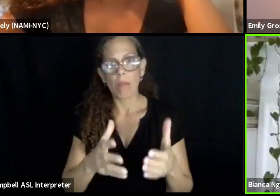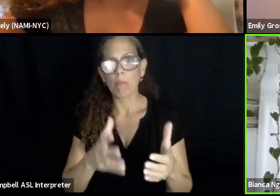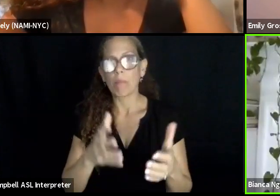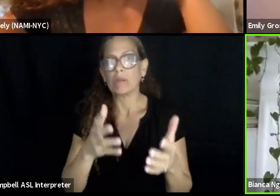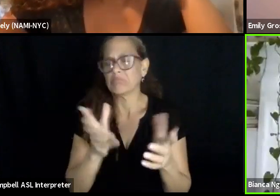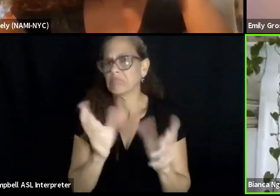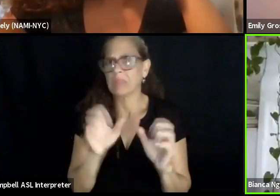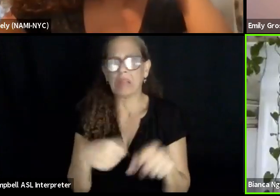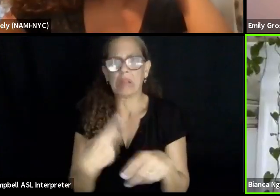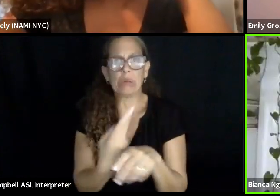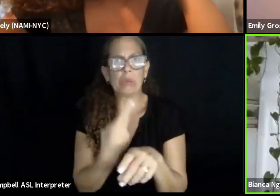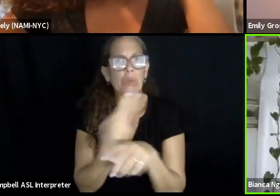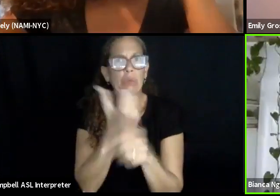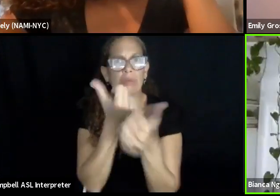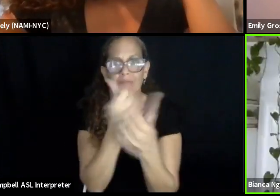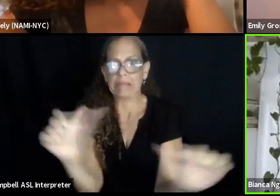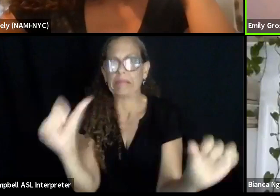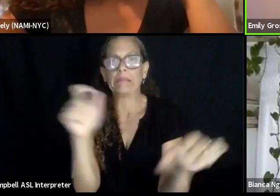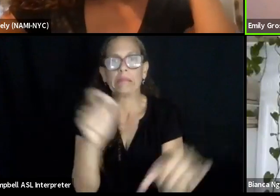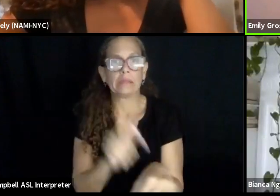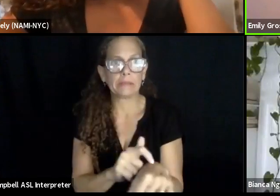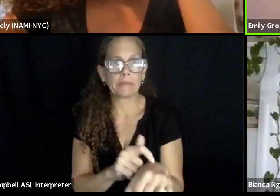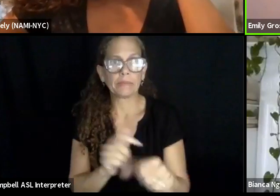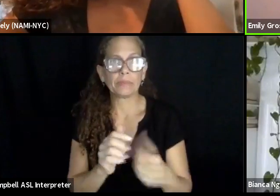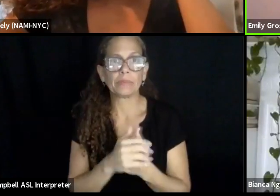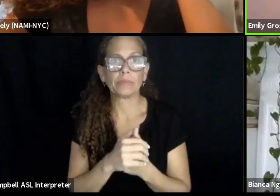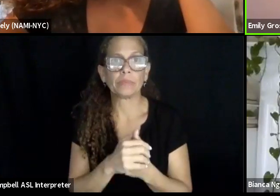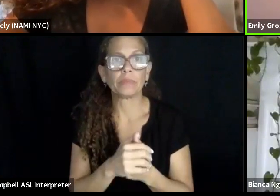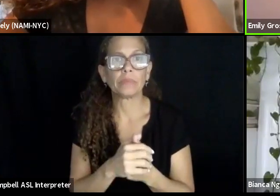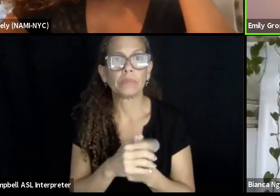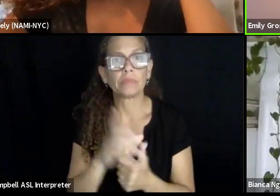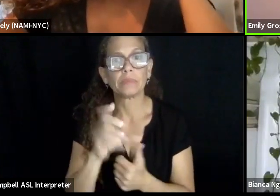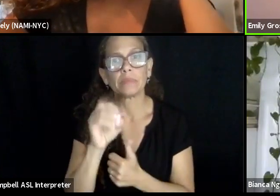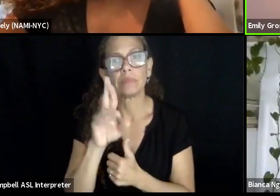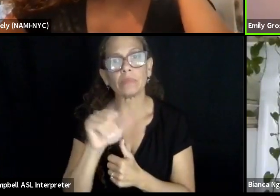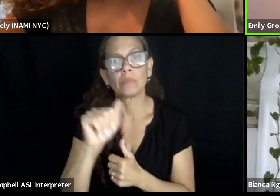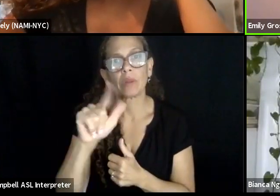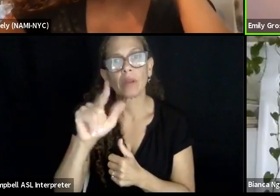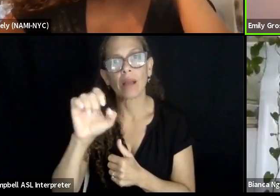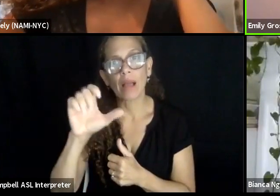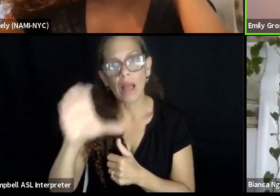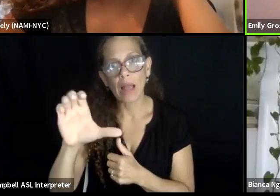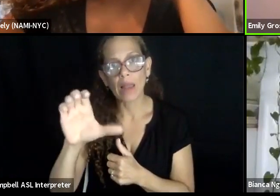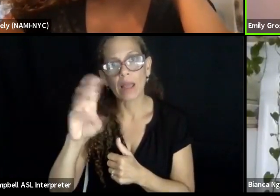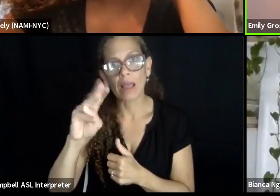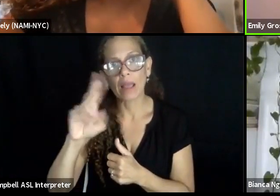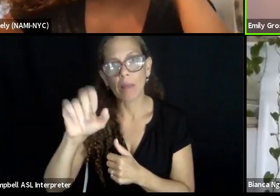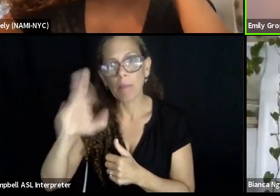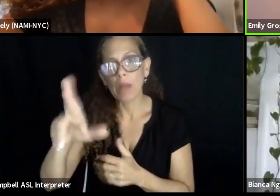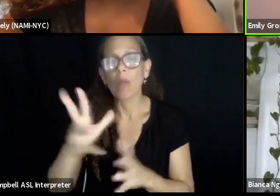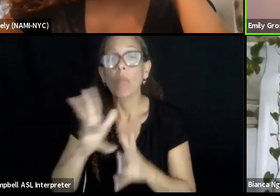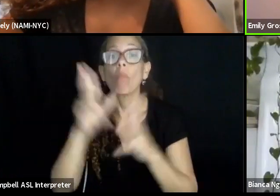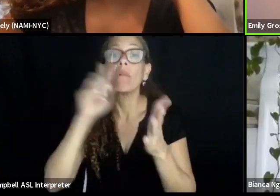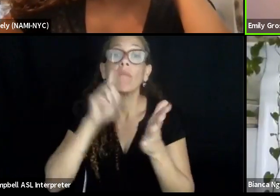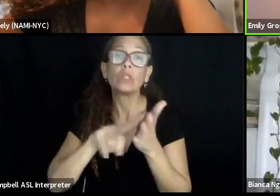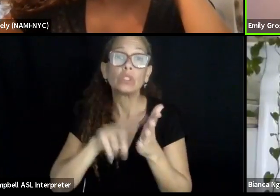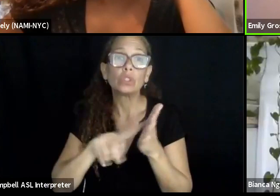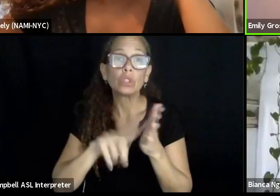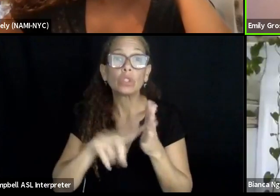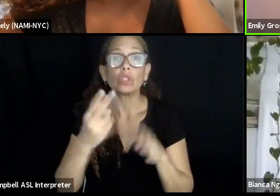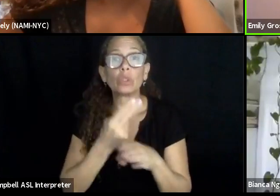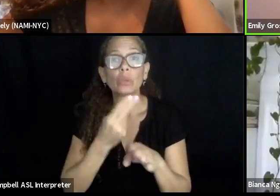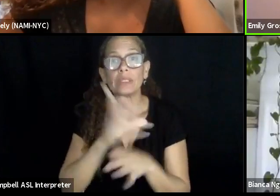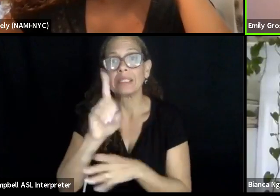time. Yeah, Dr. Alec Miller is doing a lot of wonderful research on using DBT in